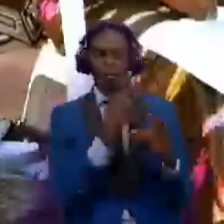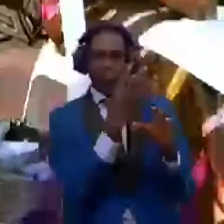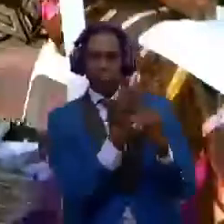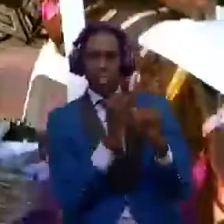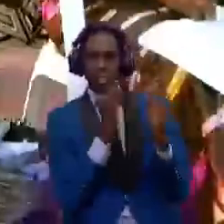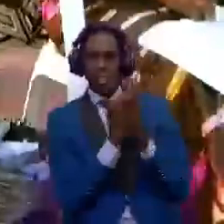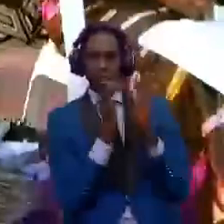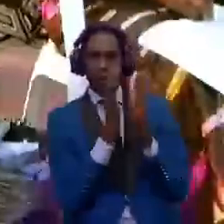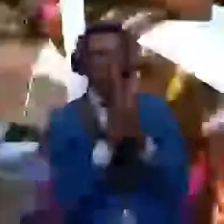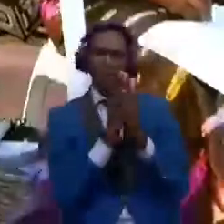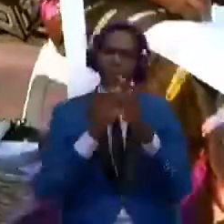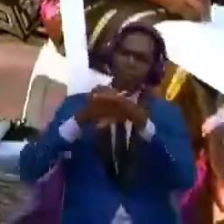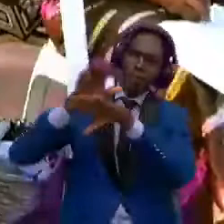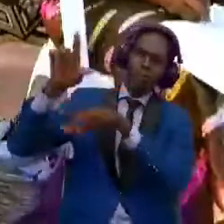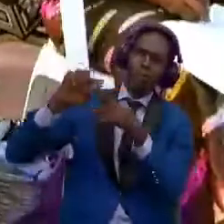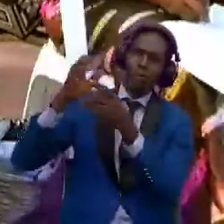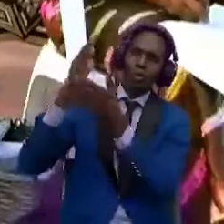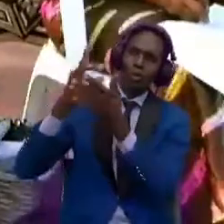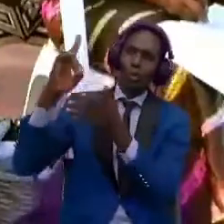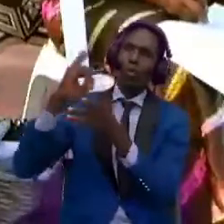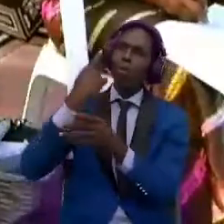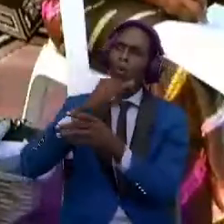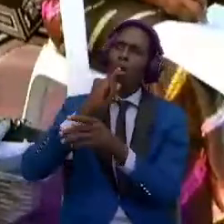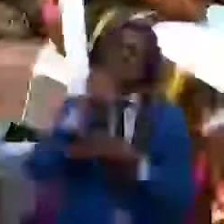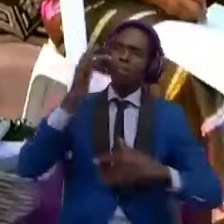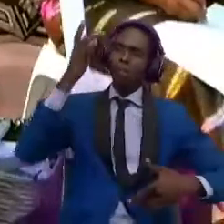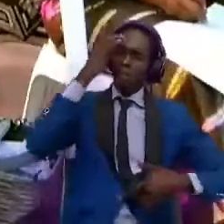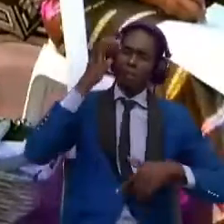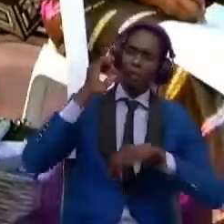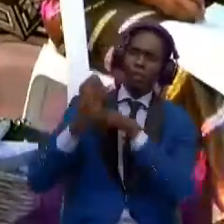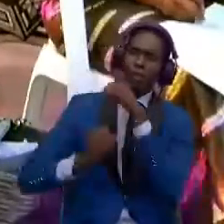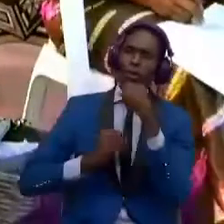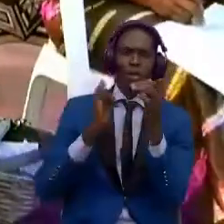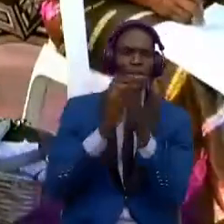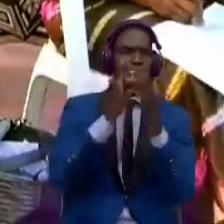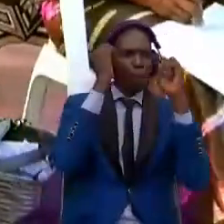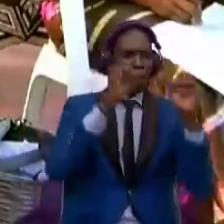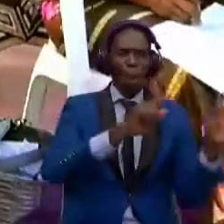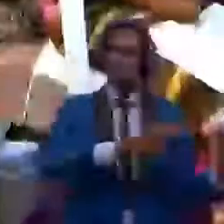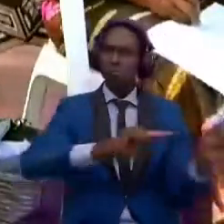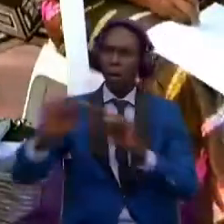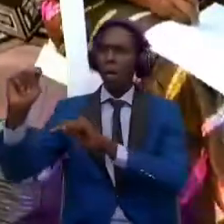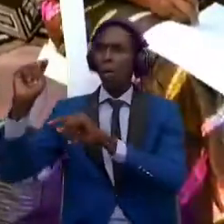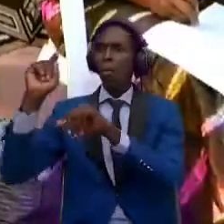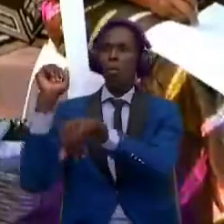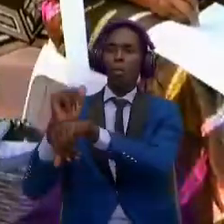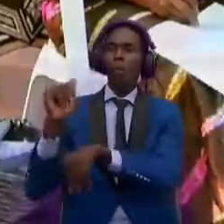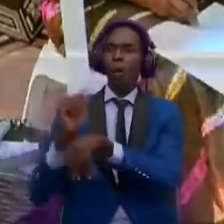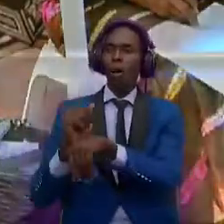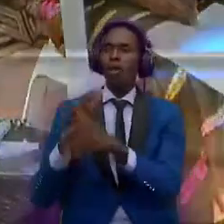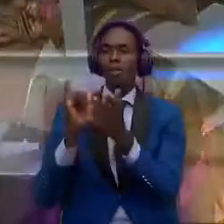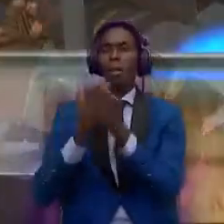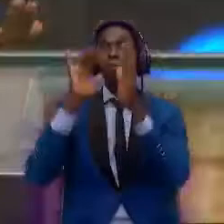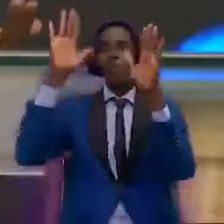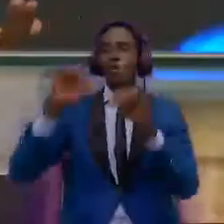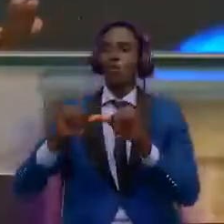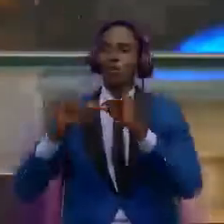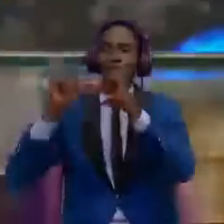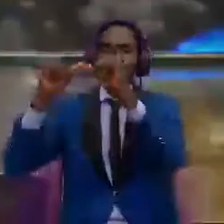it to somebody who is suffering, somebody who is sick, and the miracles will continue. I didn't hear your